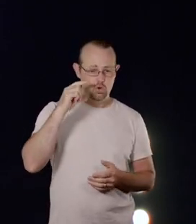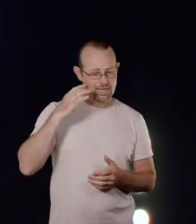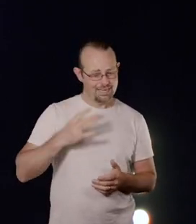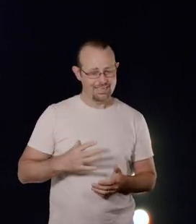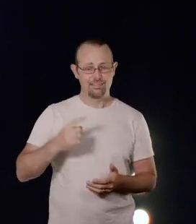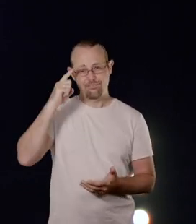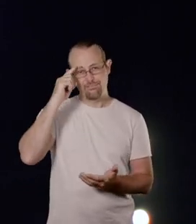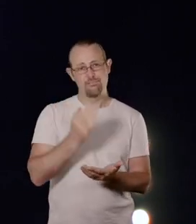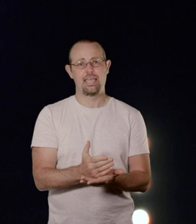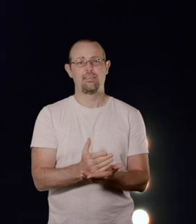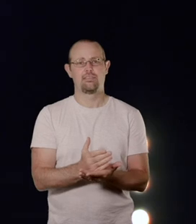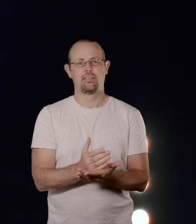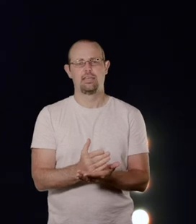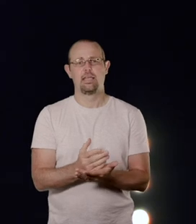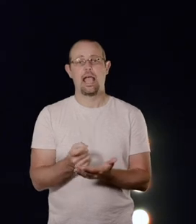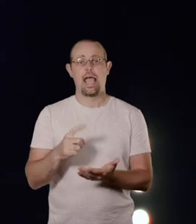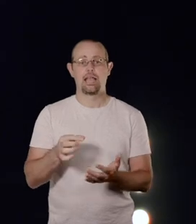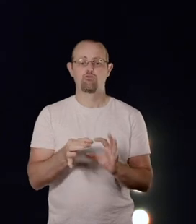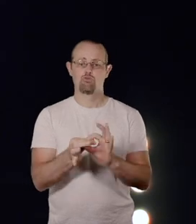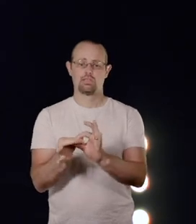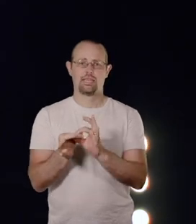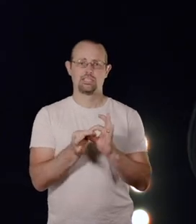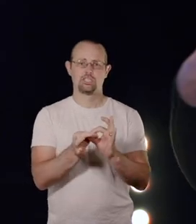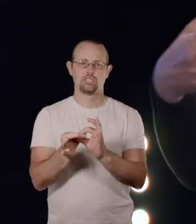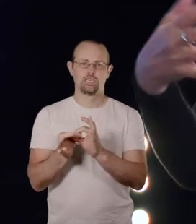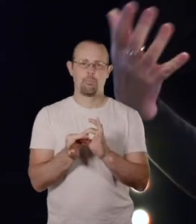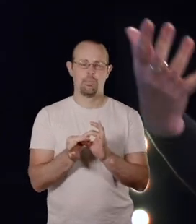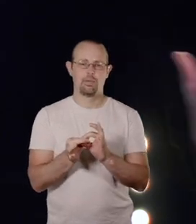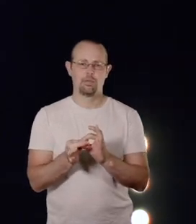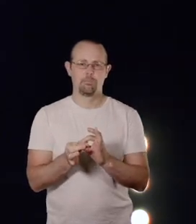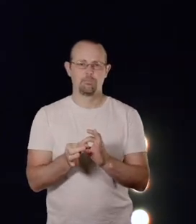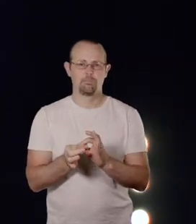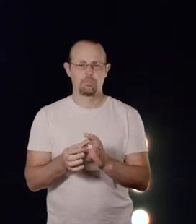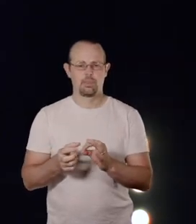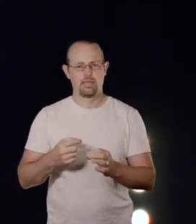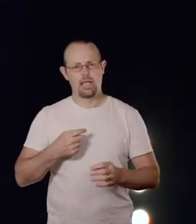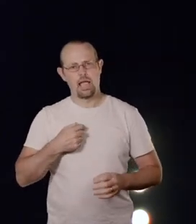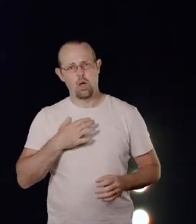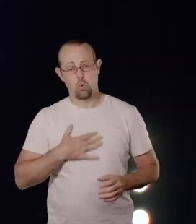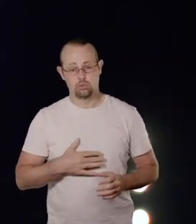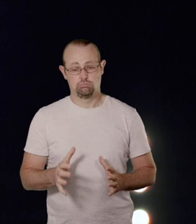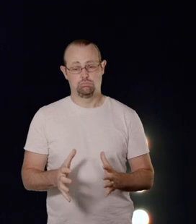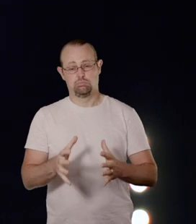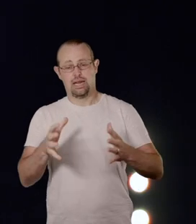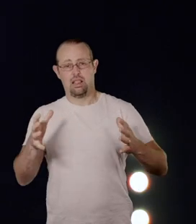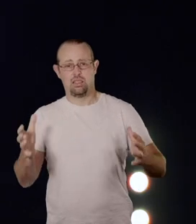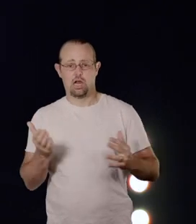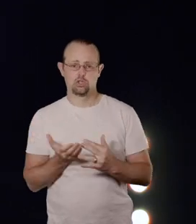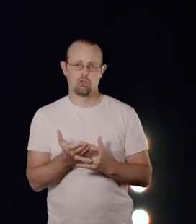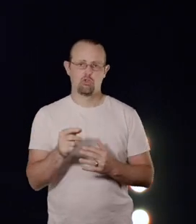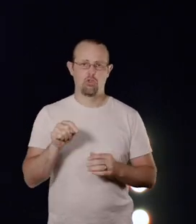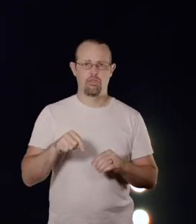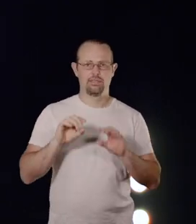You also need relationship. I want to enlarge on some of these things as I go through the talk today and